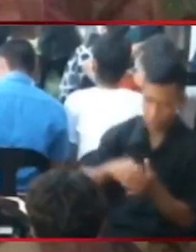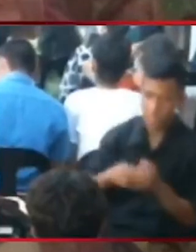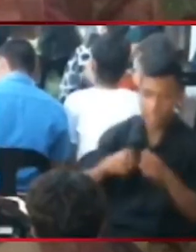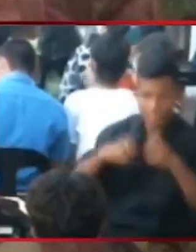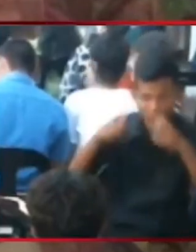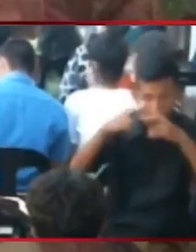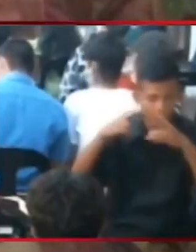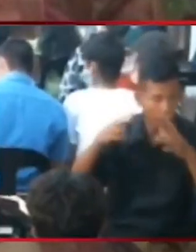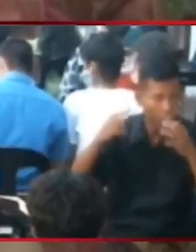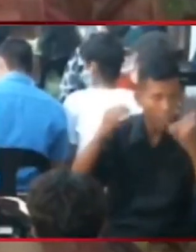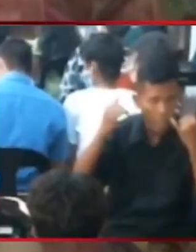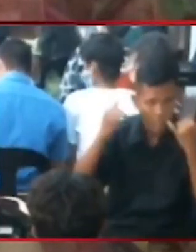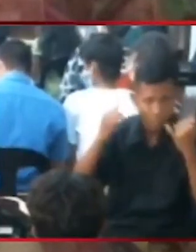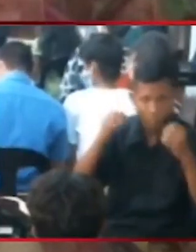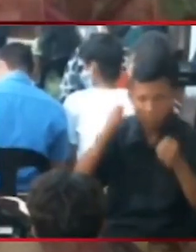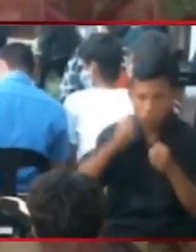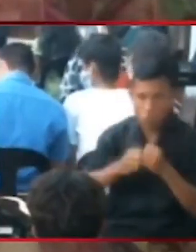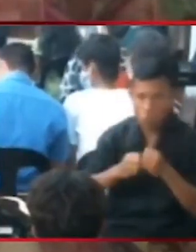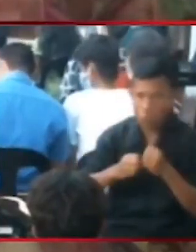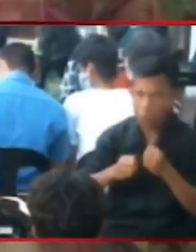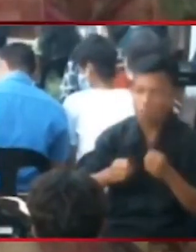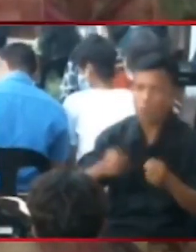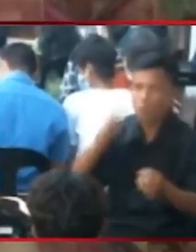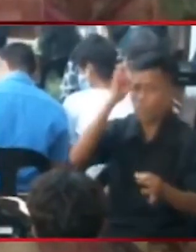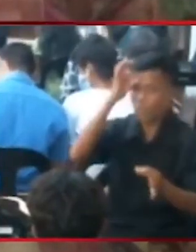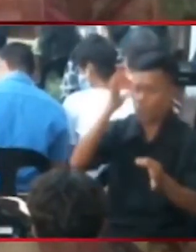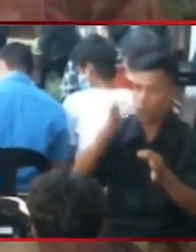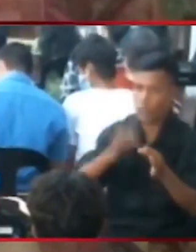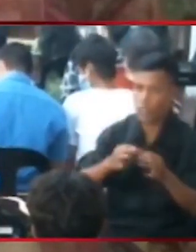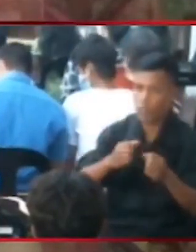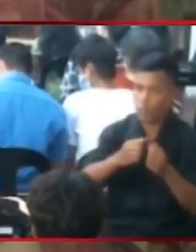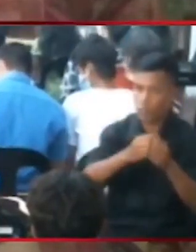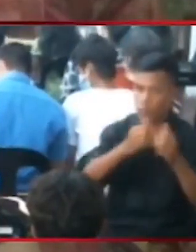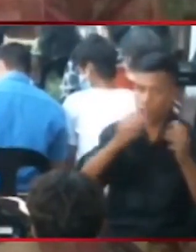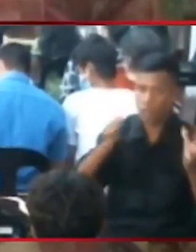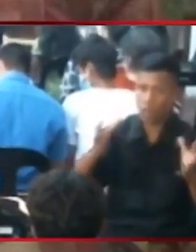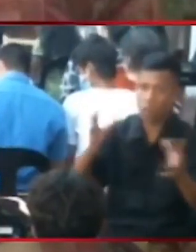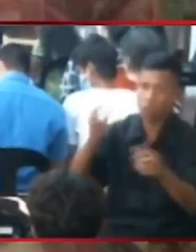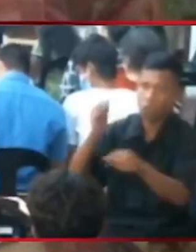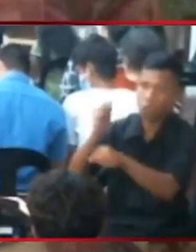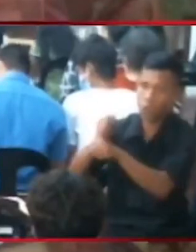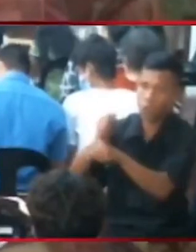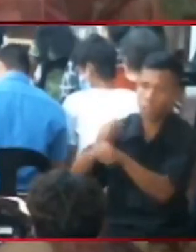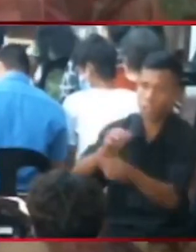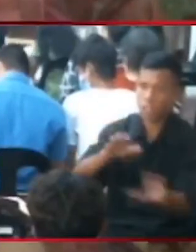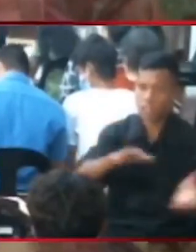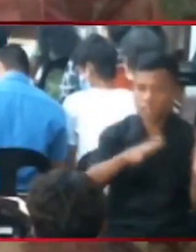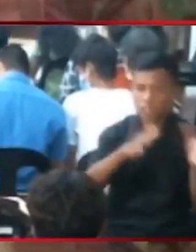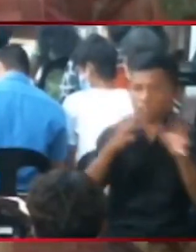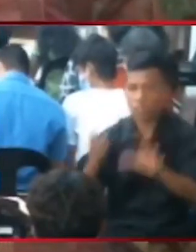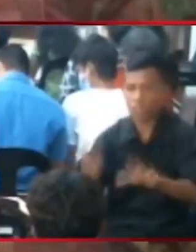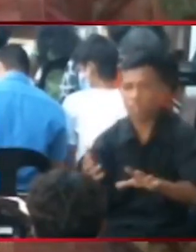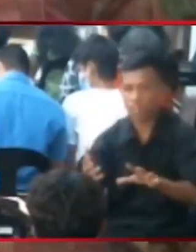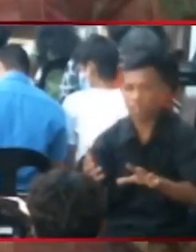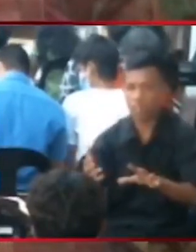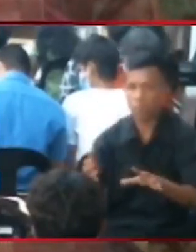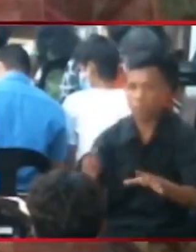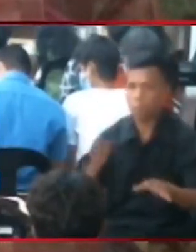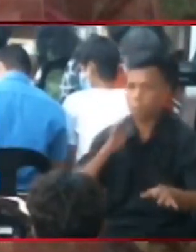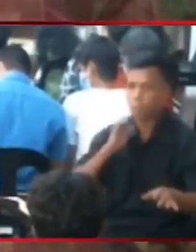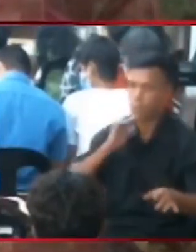even so, faith, if it had not works, is dead, being alone.